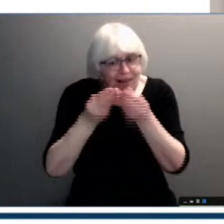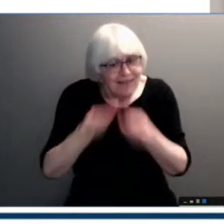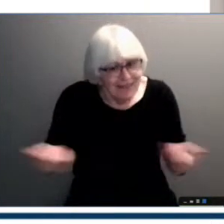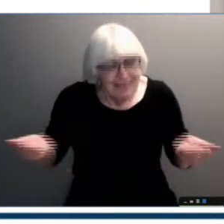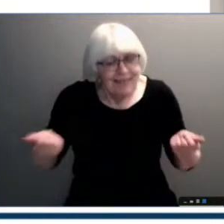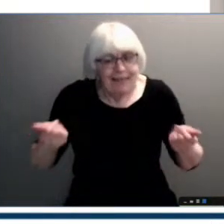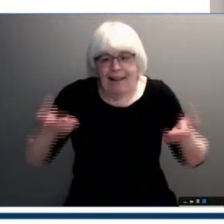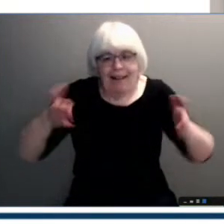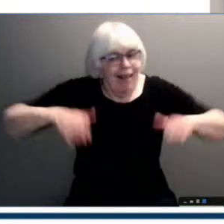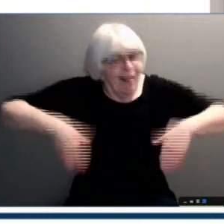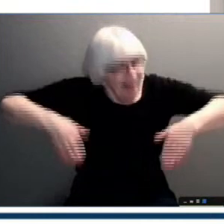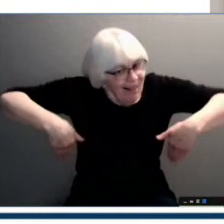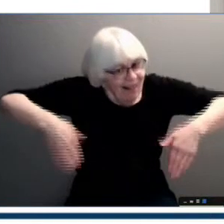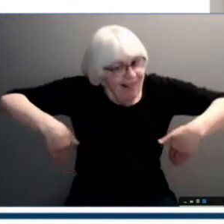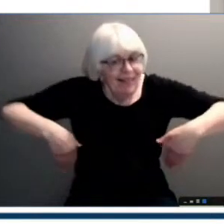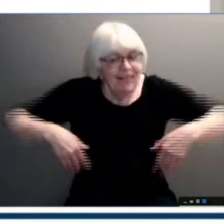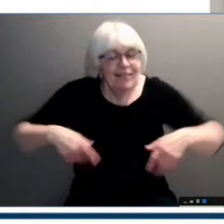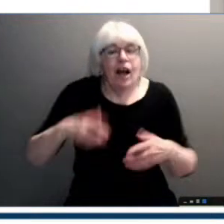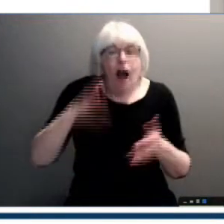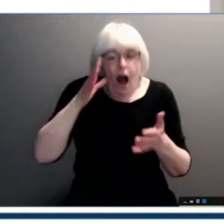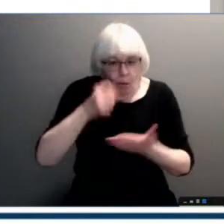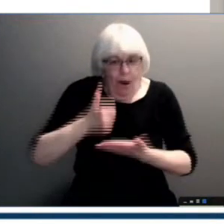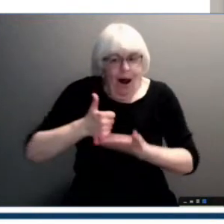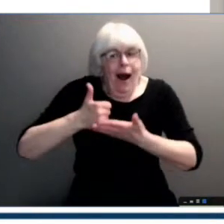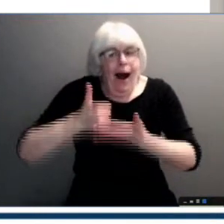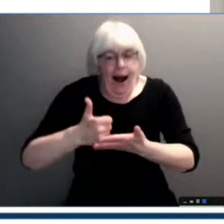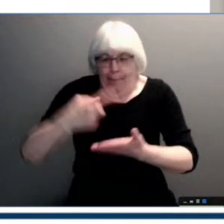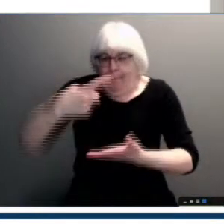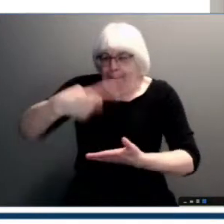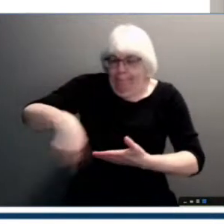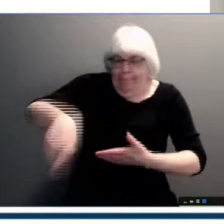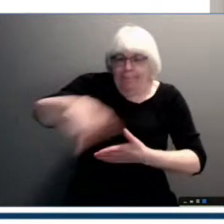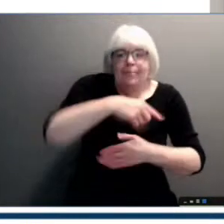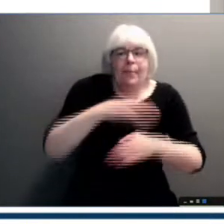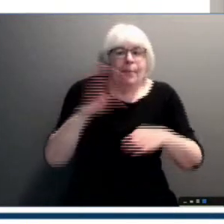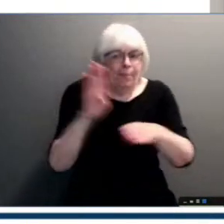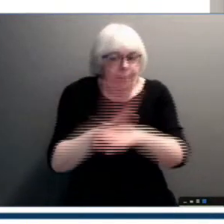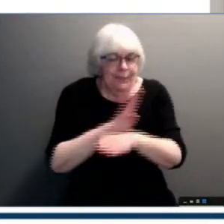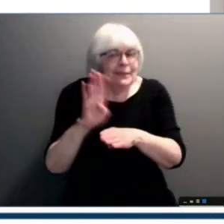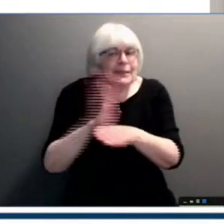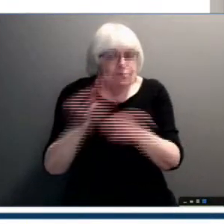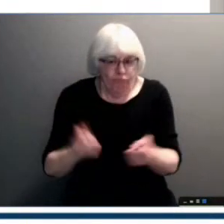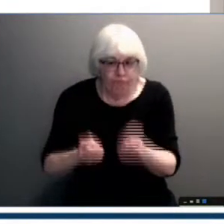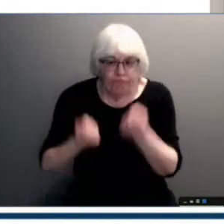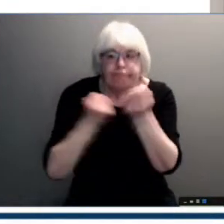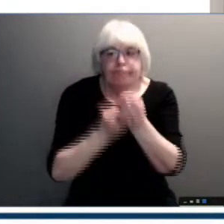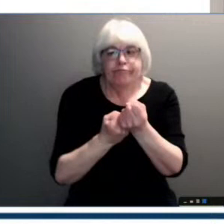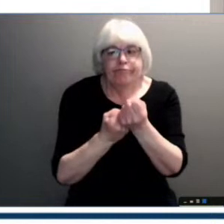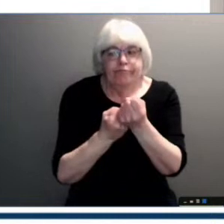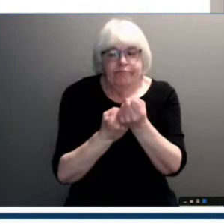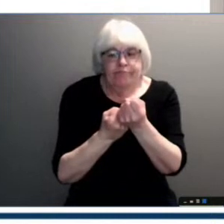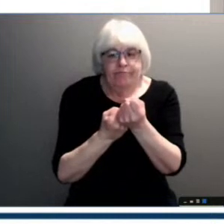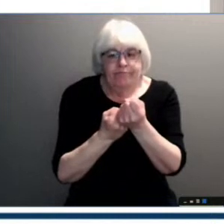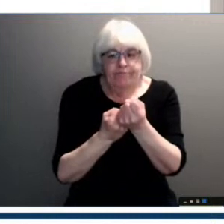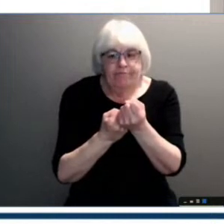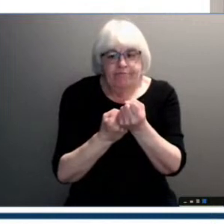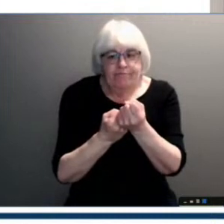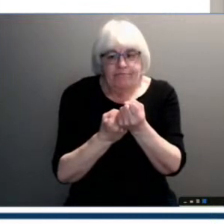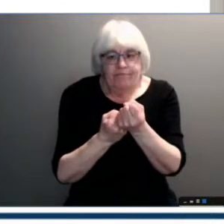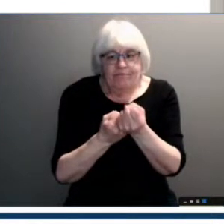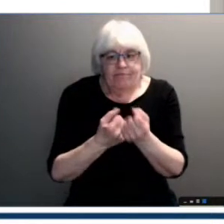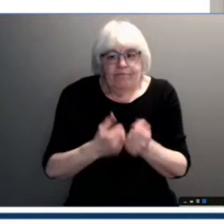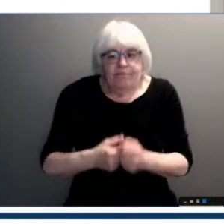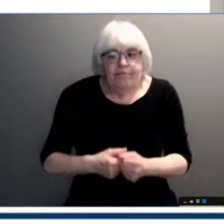on their operations, and we will support them. In closing, I've been asked many times about the